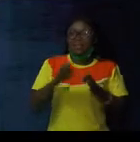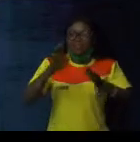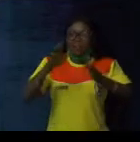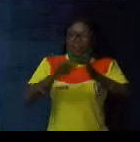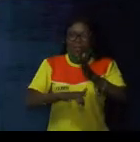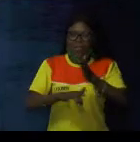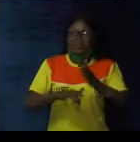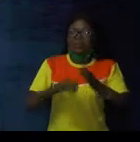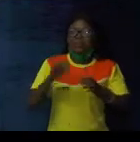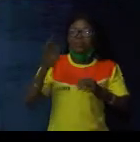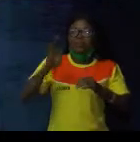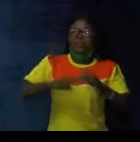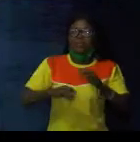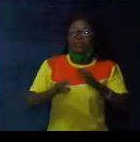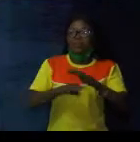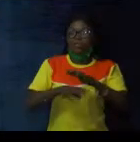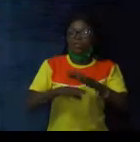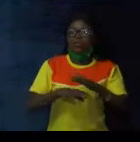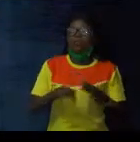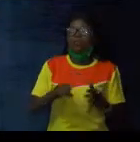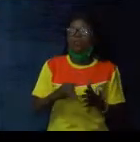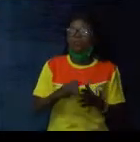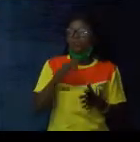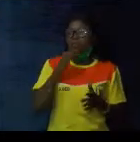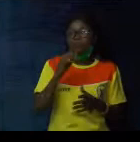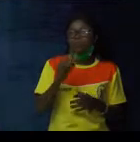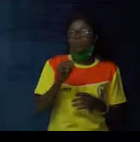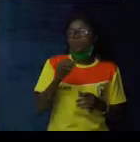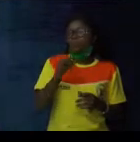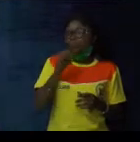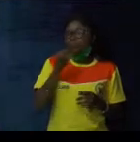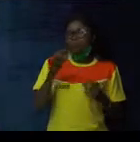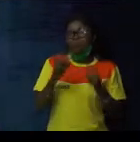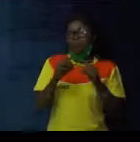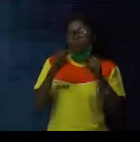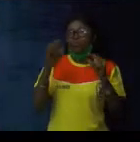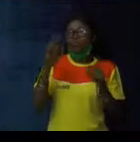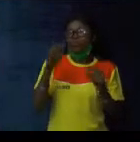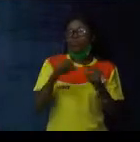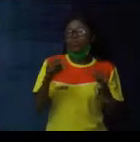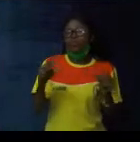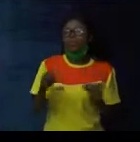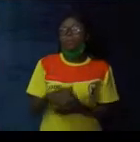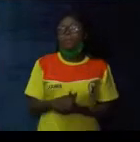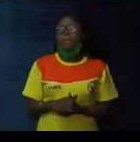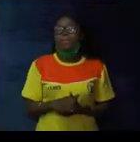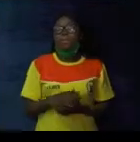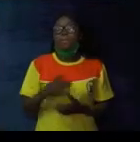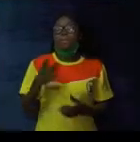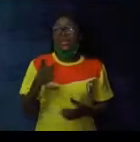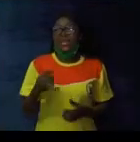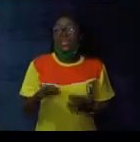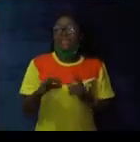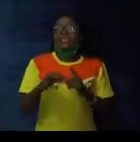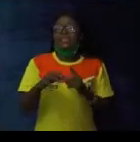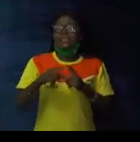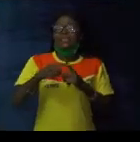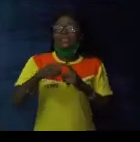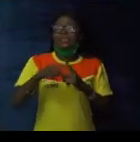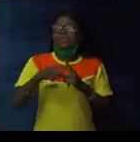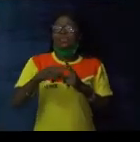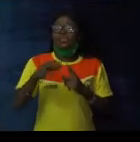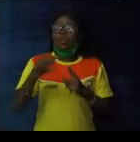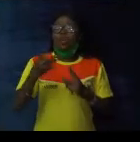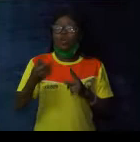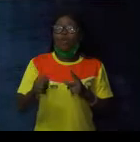0 automatically would have frozen if it is water. Okay, let's move on. The temperature of boiling water